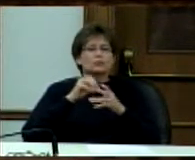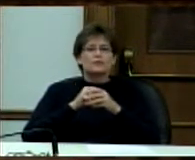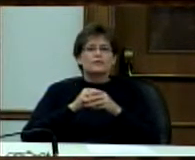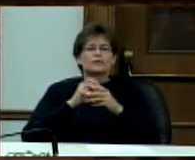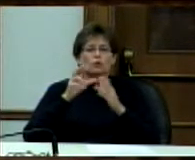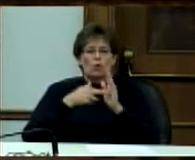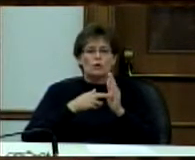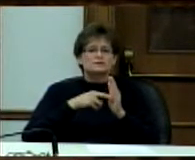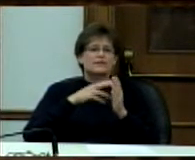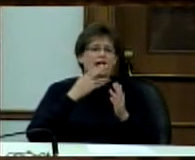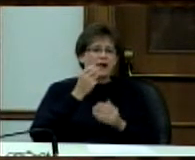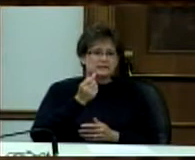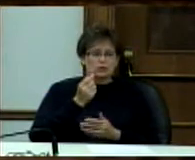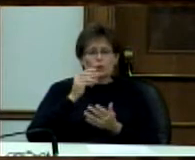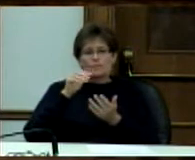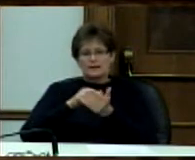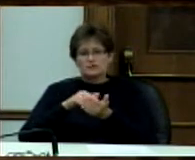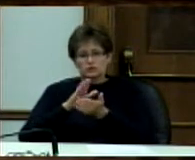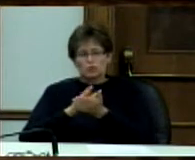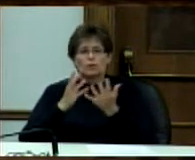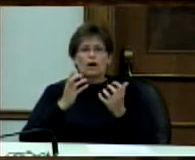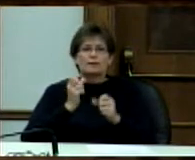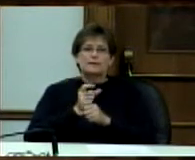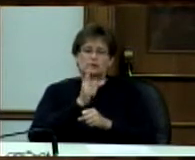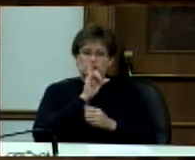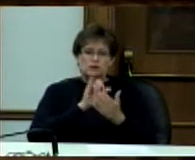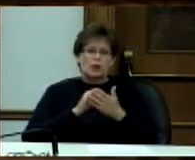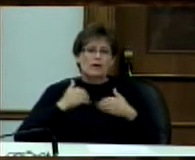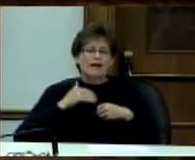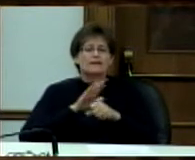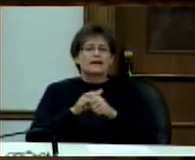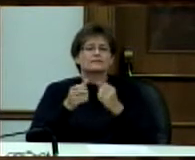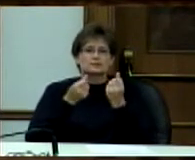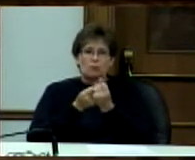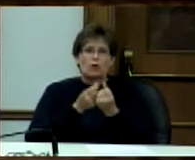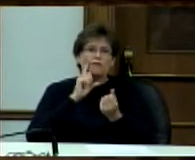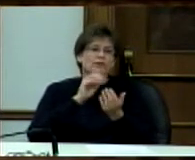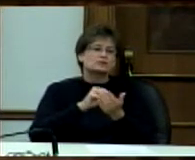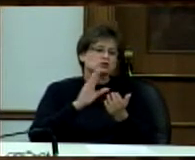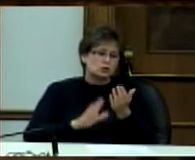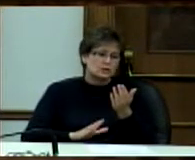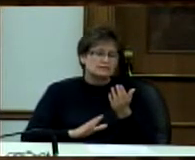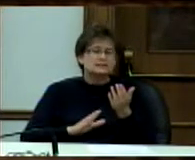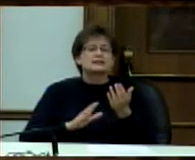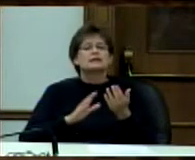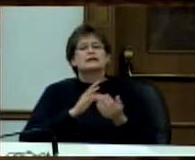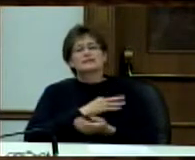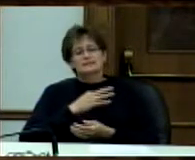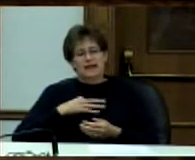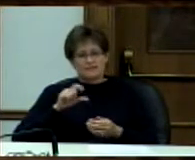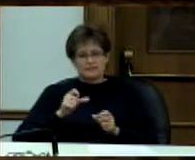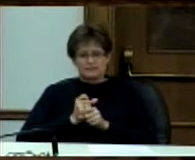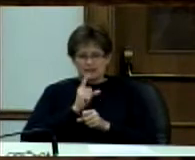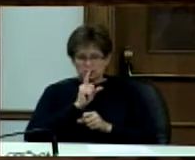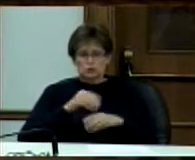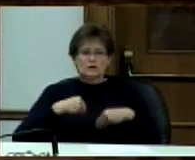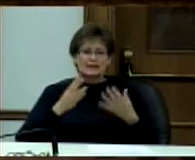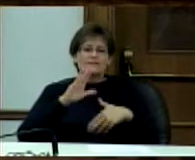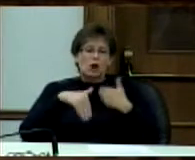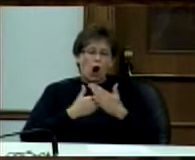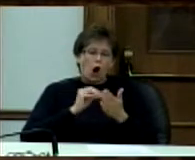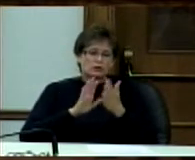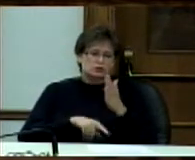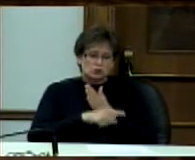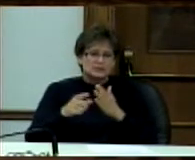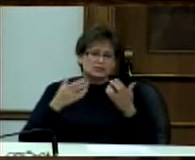these roles in our high schools and middle schools, and we want to make sure that we have the support there that our students and our staff need to to make sure we're giving